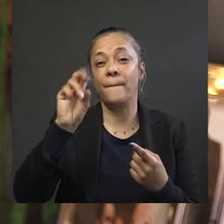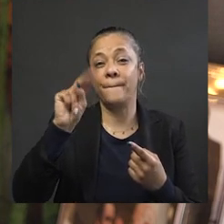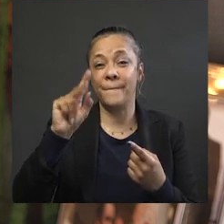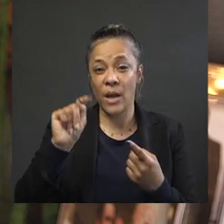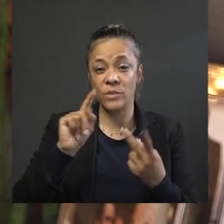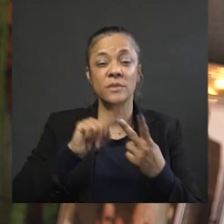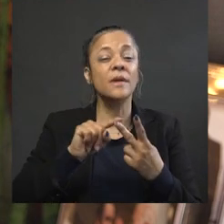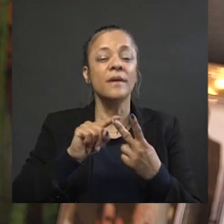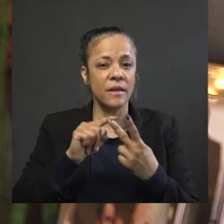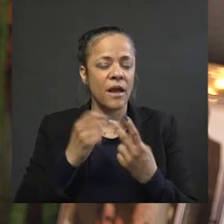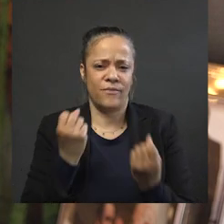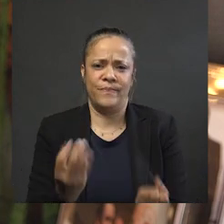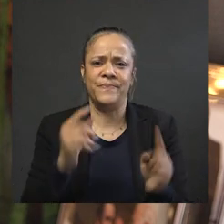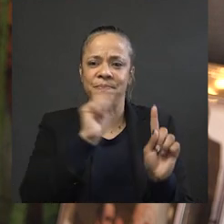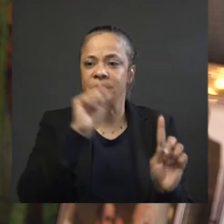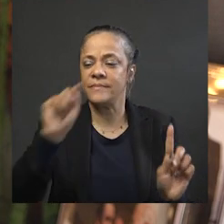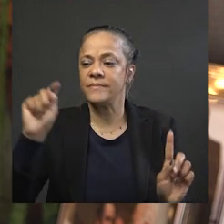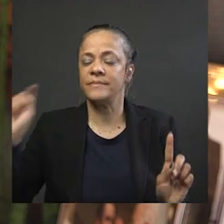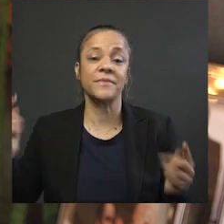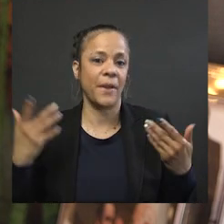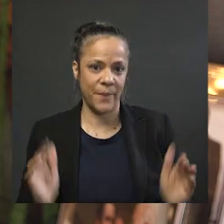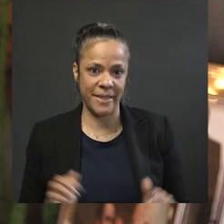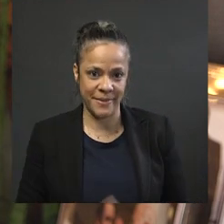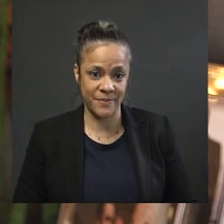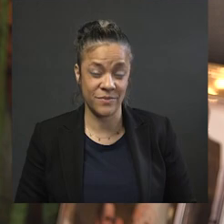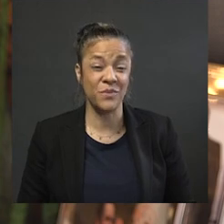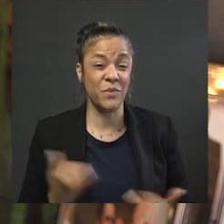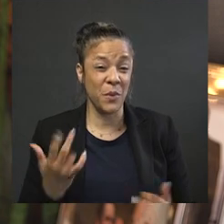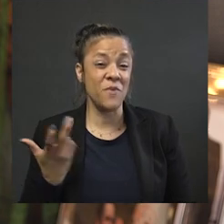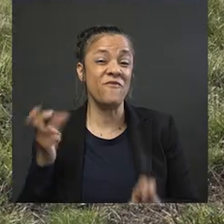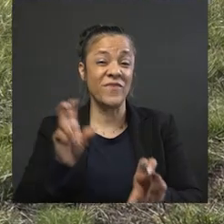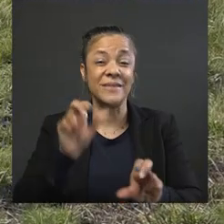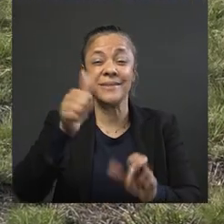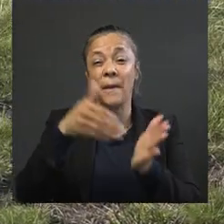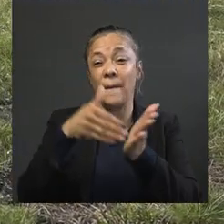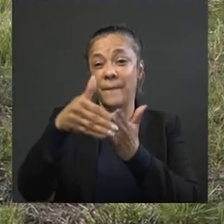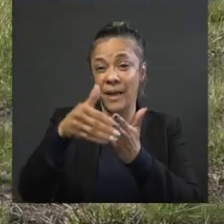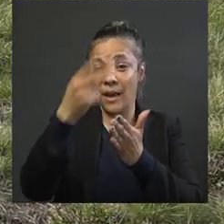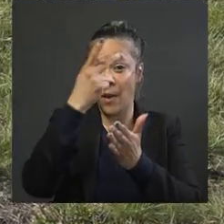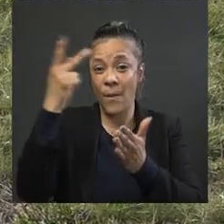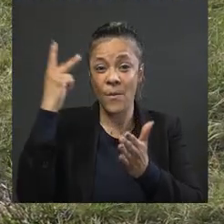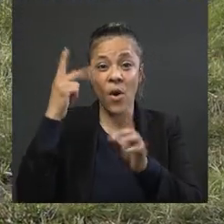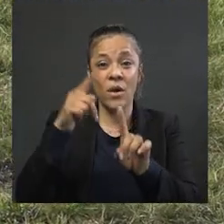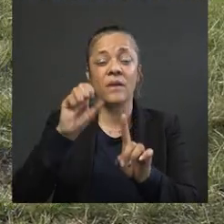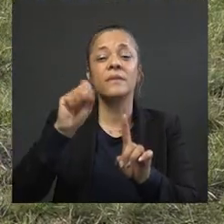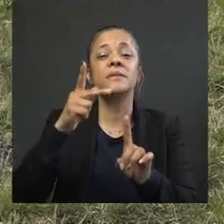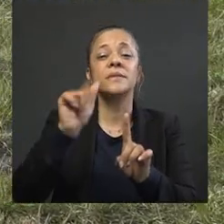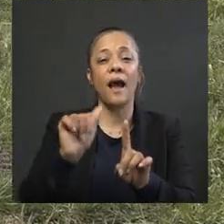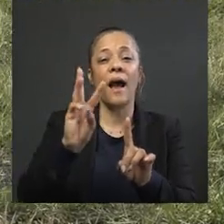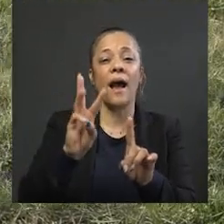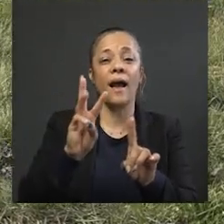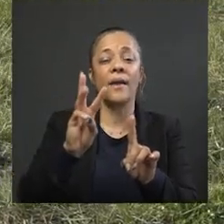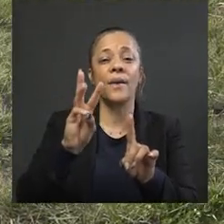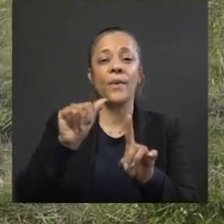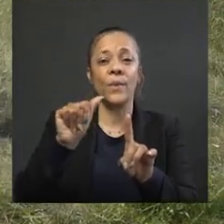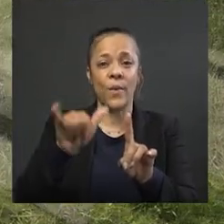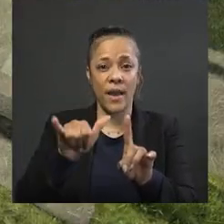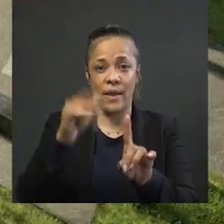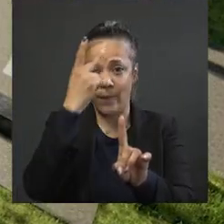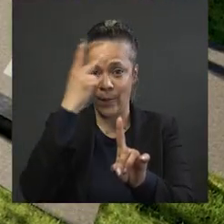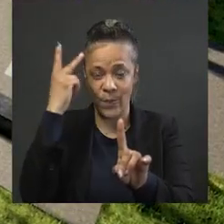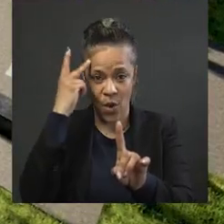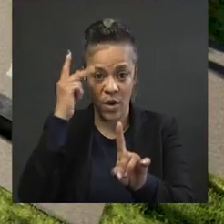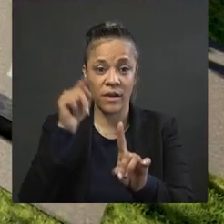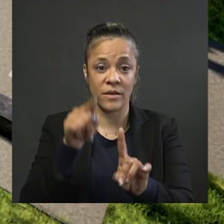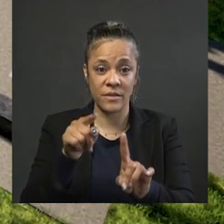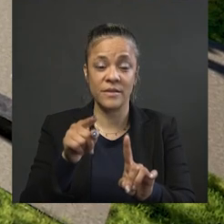Park, and several others already underway or completed. We're investing $10 million to create Skyway Park on our west side, transforming